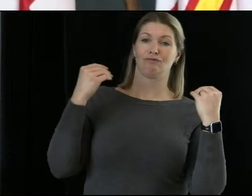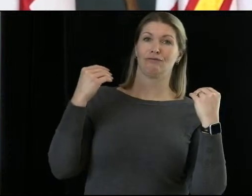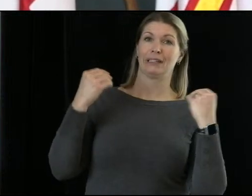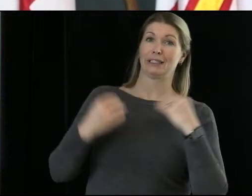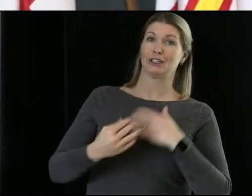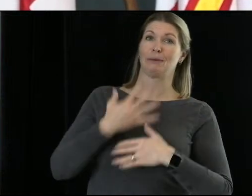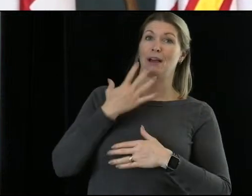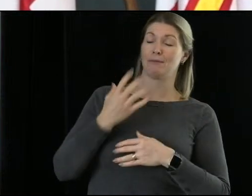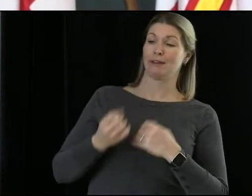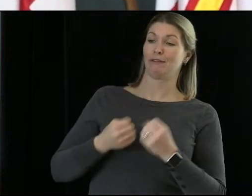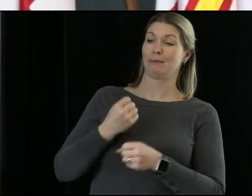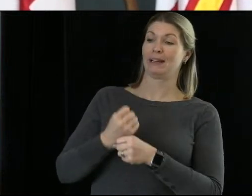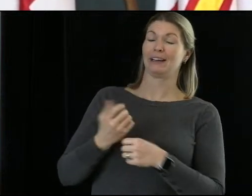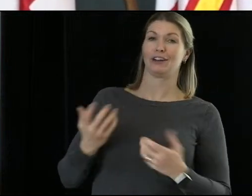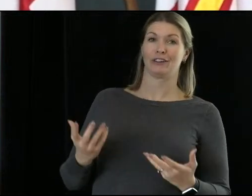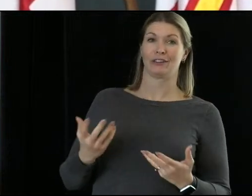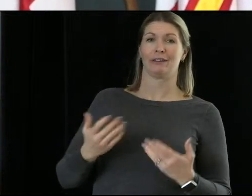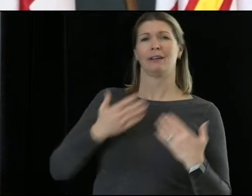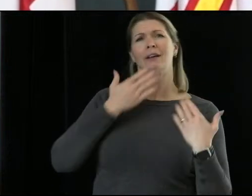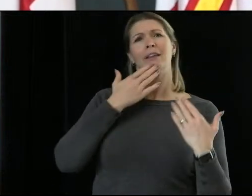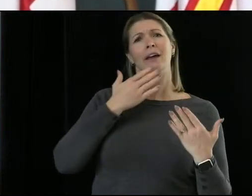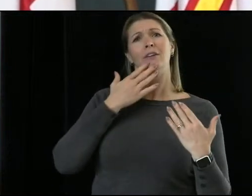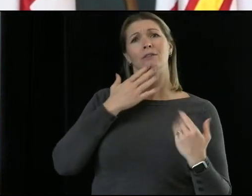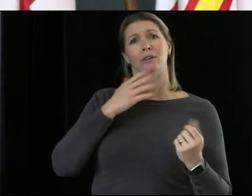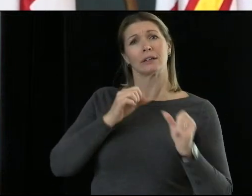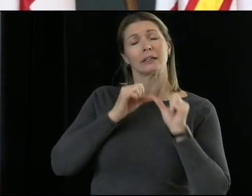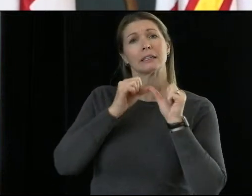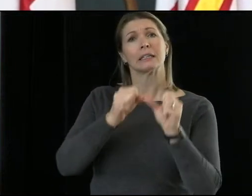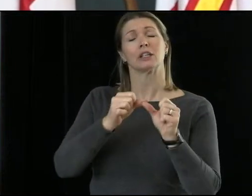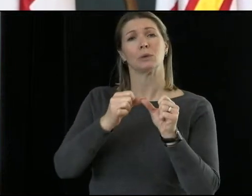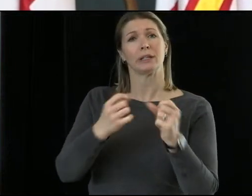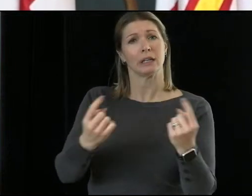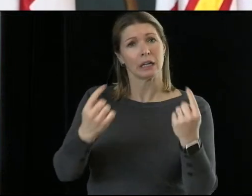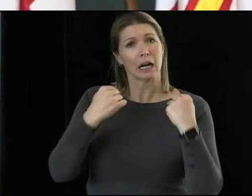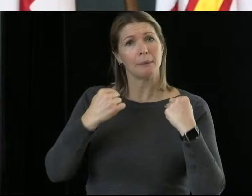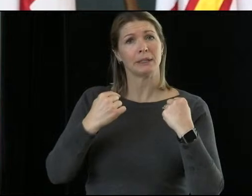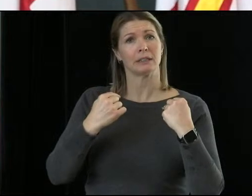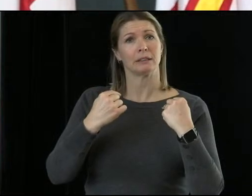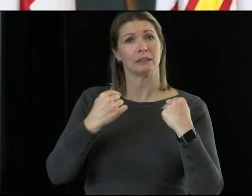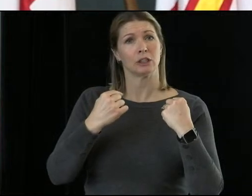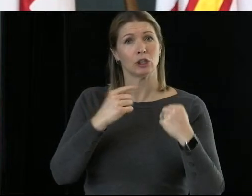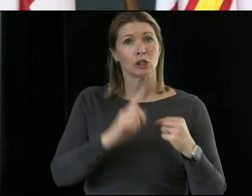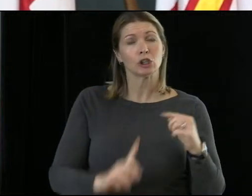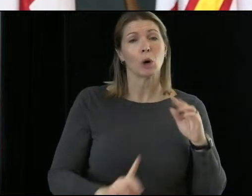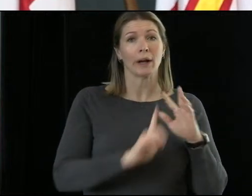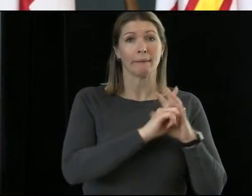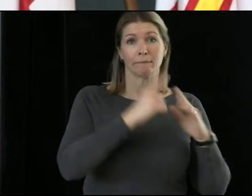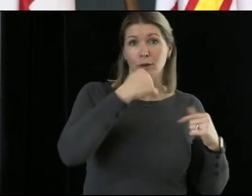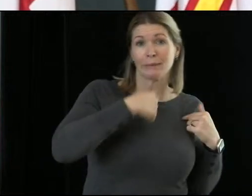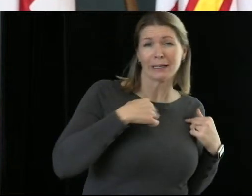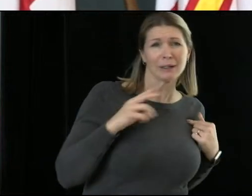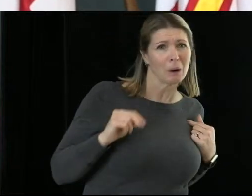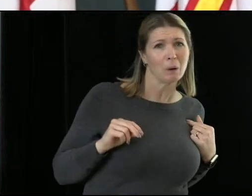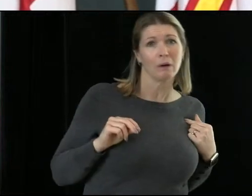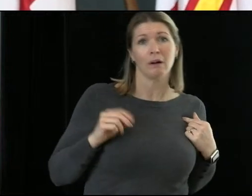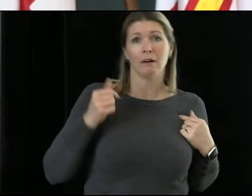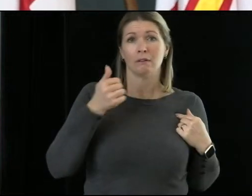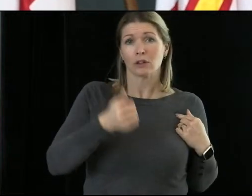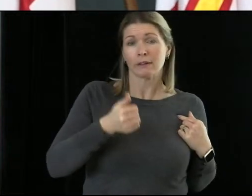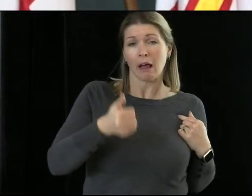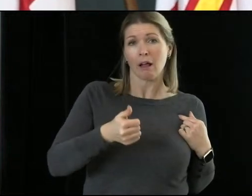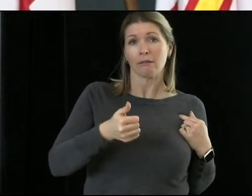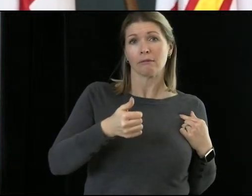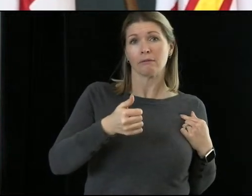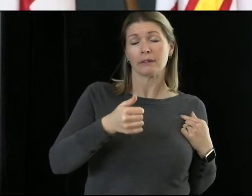years. Thank you all for continuously showing up, not just for me, but for yourselves and